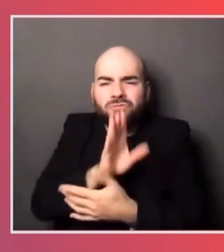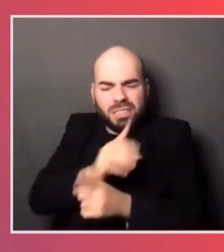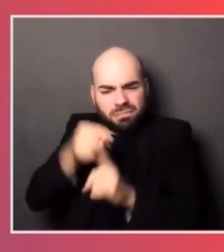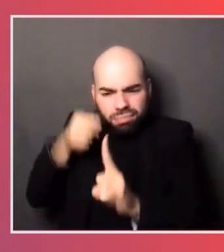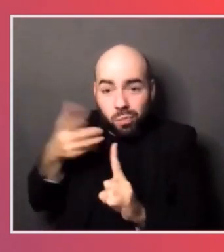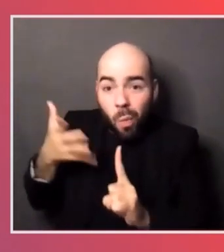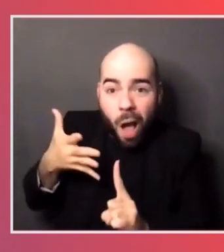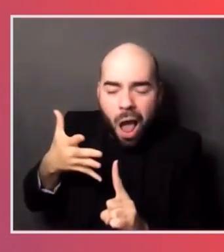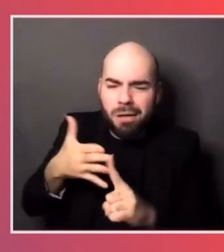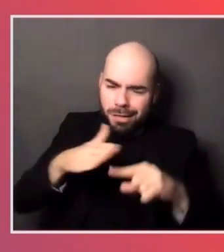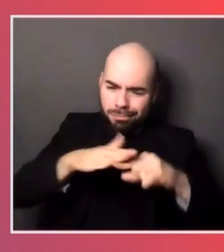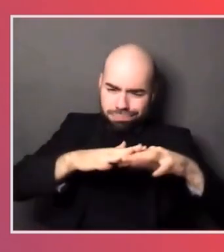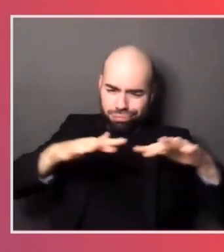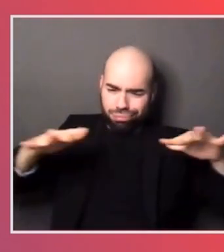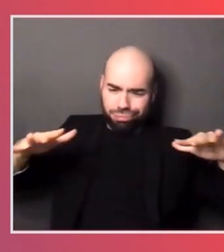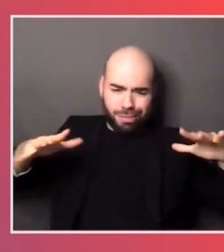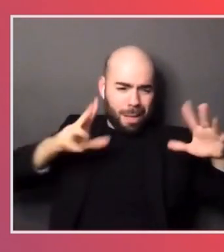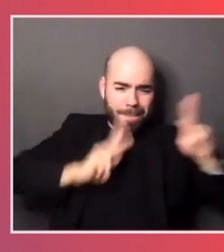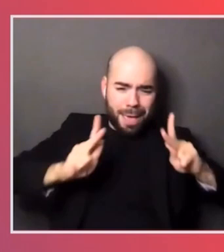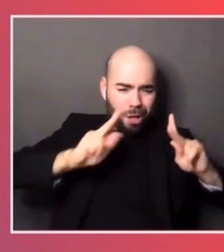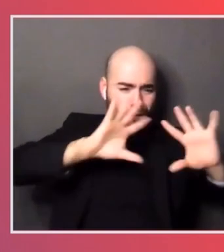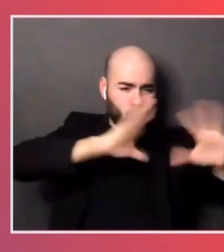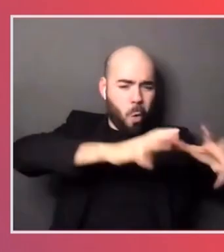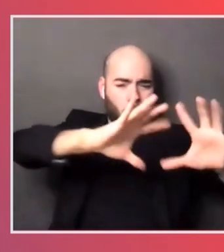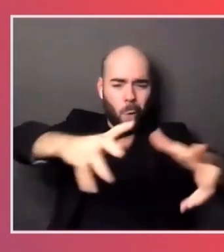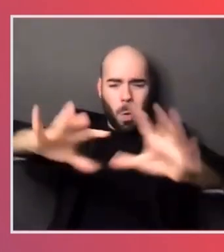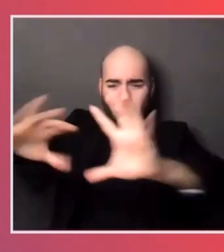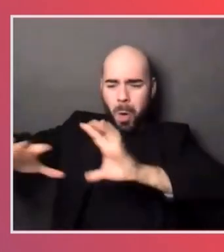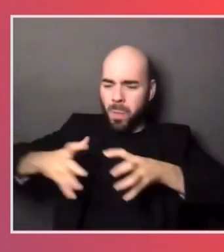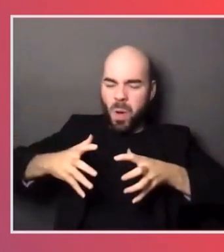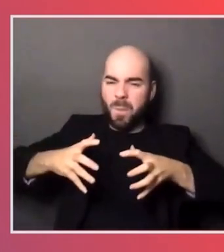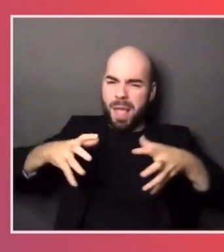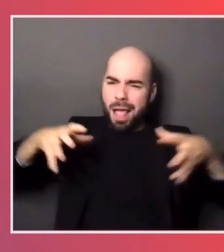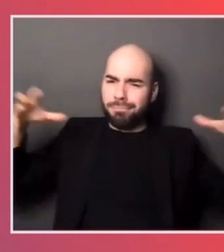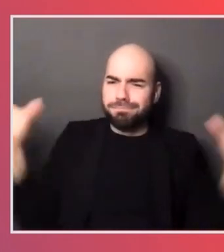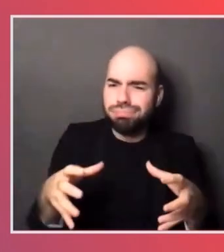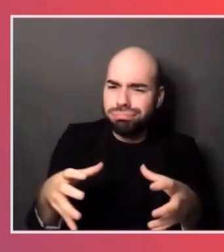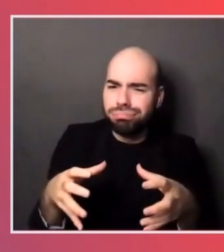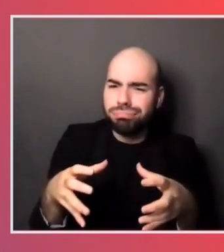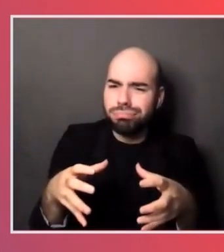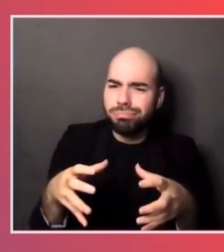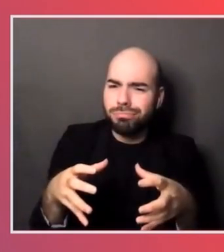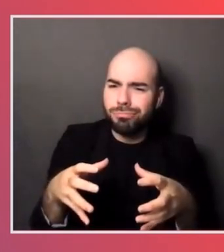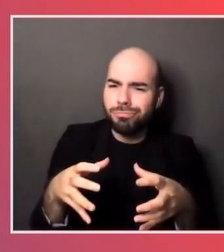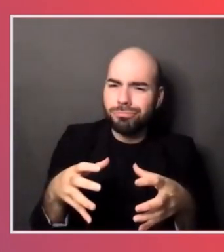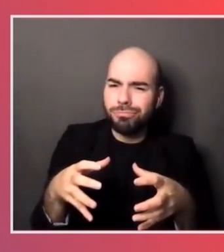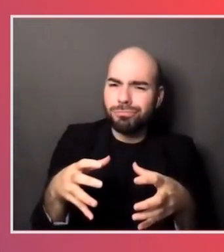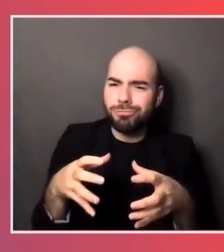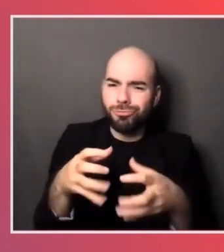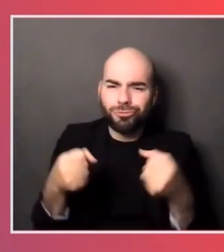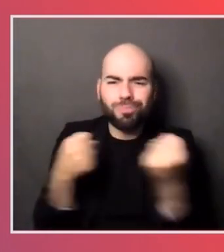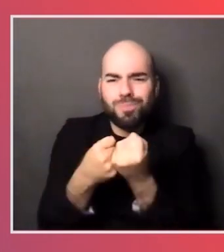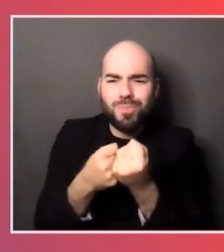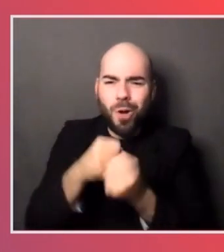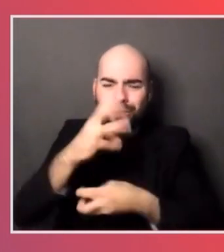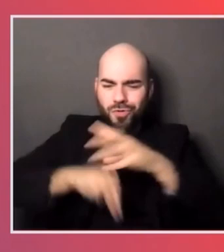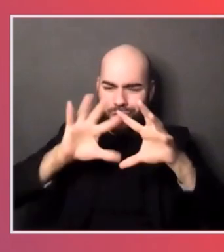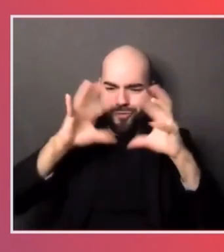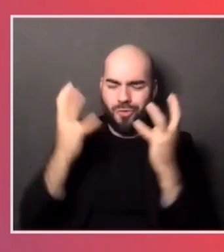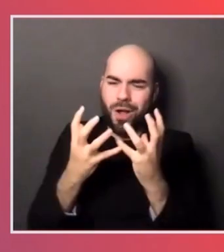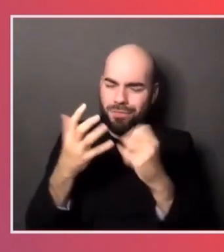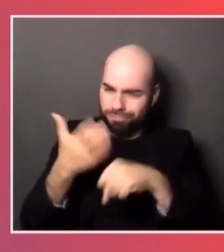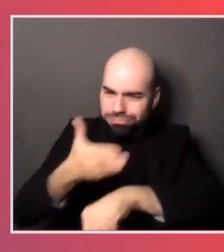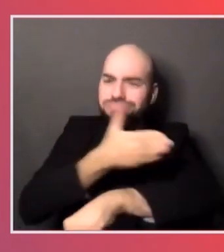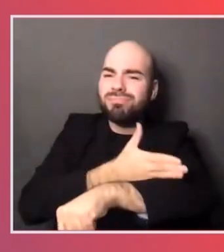coming together to try to make the world better. And that's what this campaign is about, convincing Americans from walks of